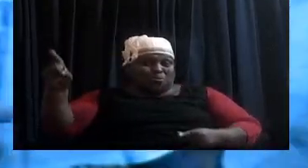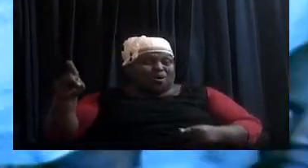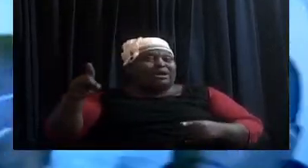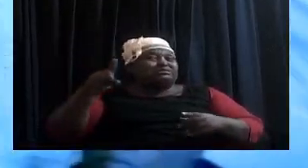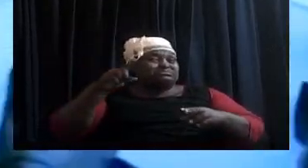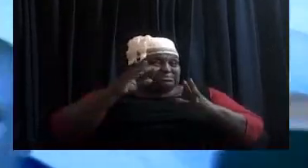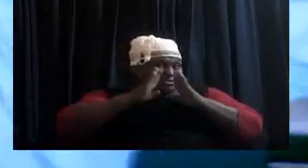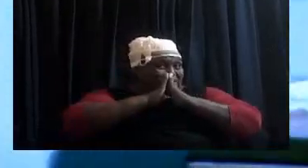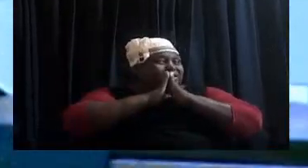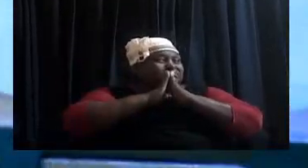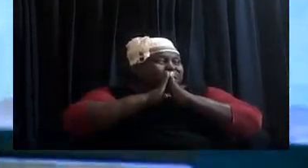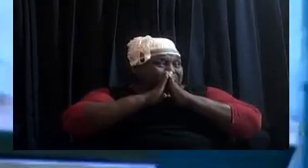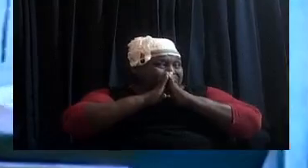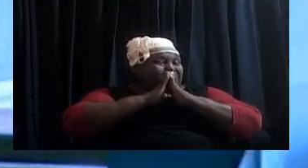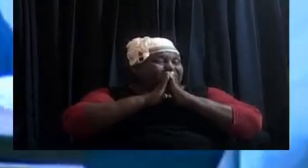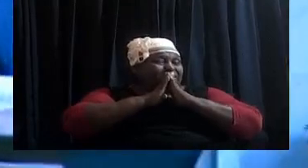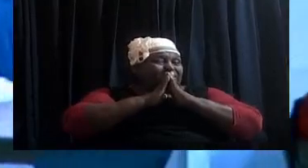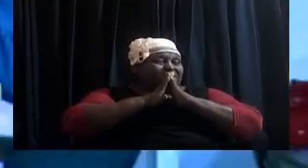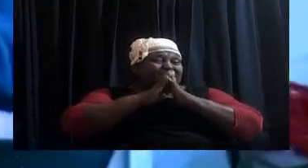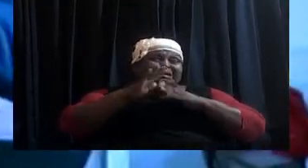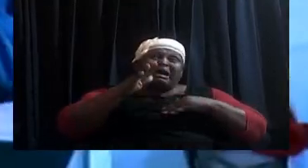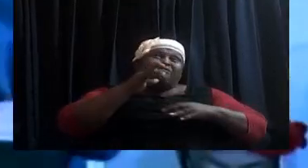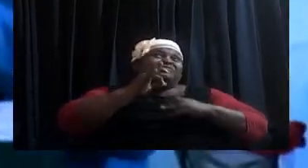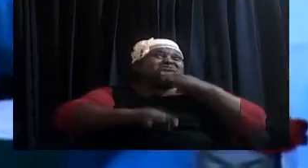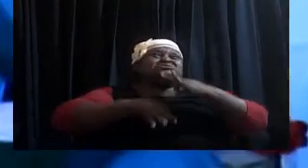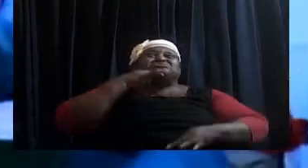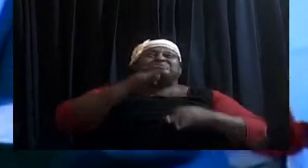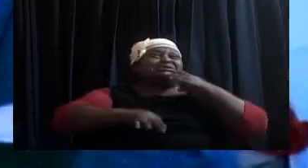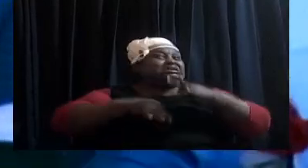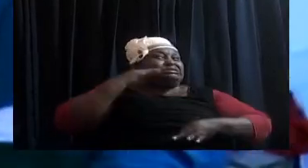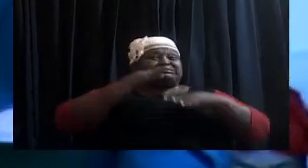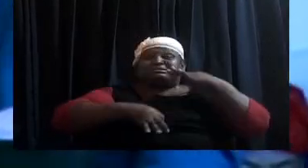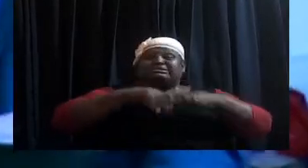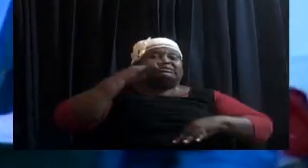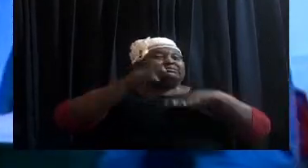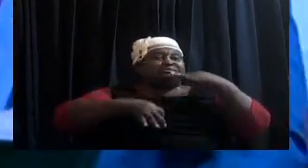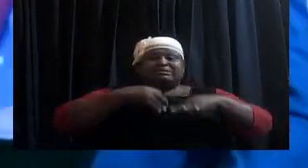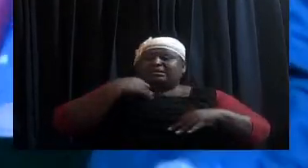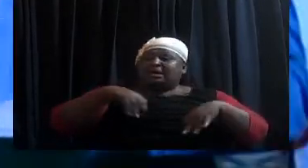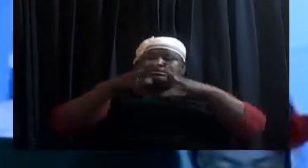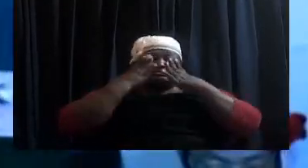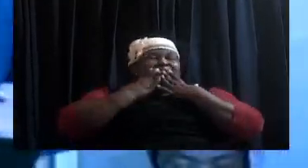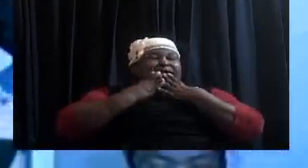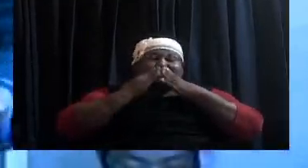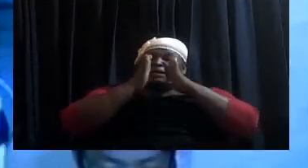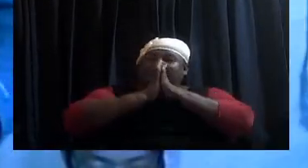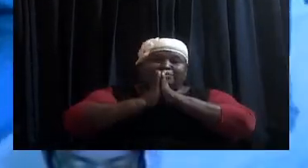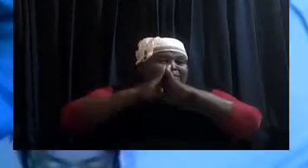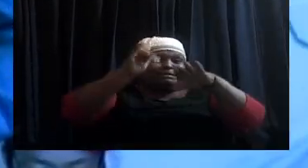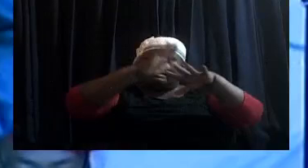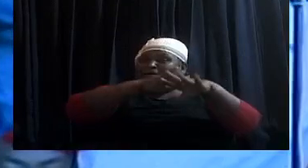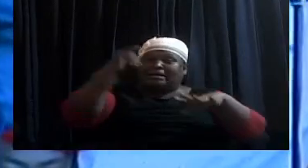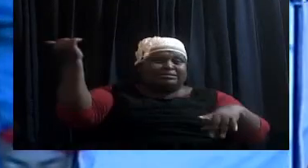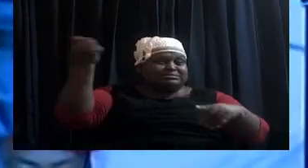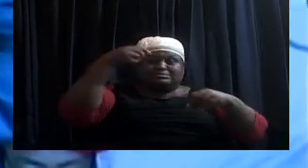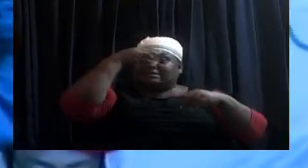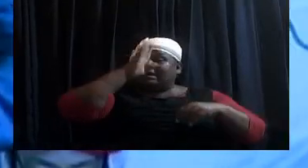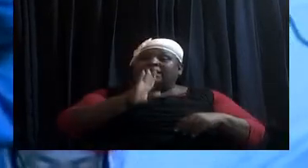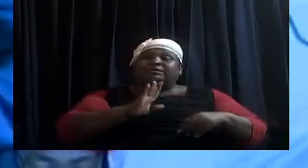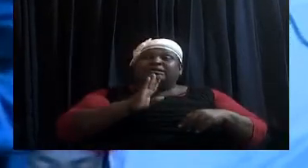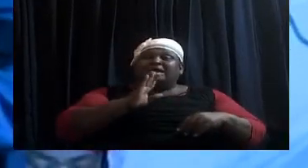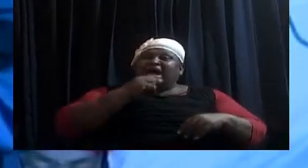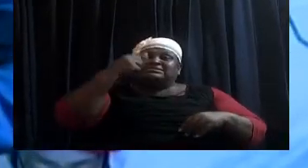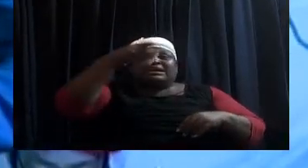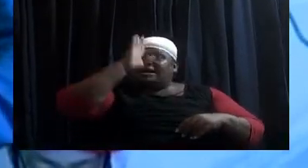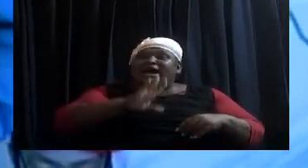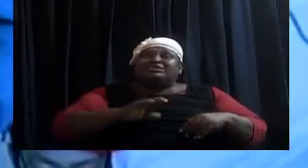frustrated. I was overwhelmed. Amen. Bless God. And in prayer, I cried to God and I accused God. I said, God, you're not helping with